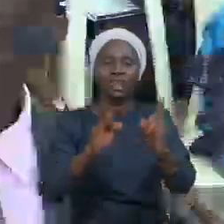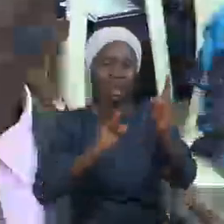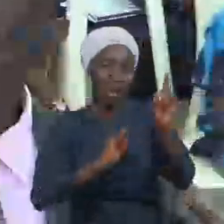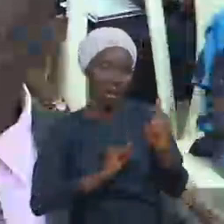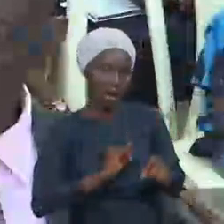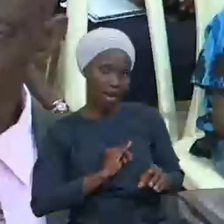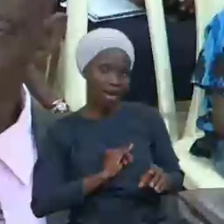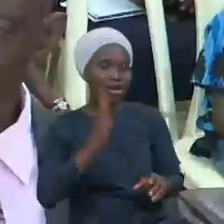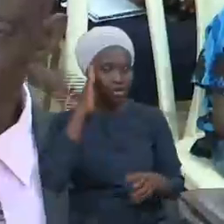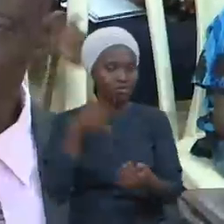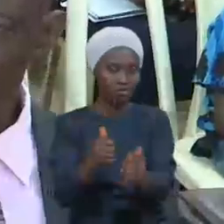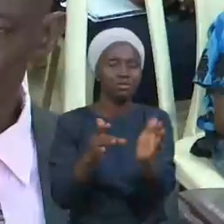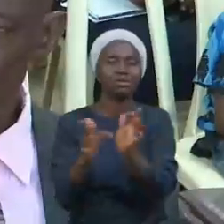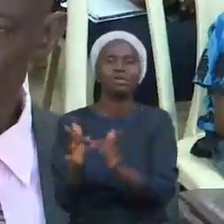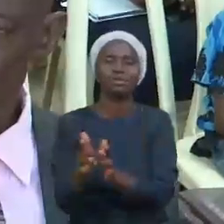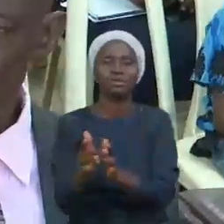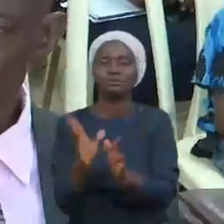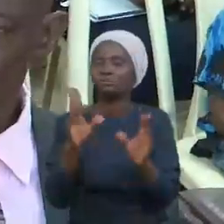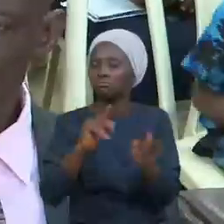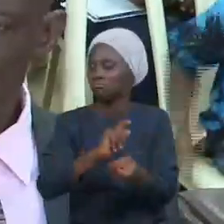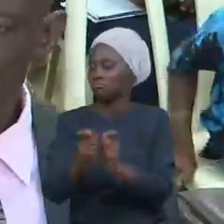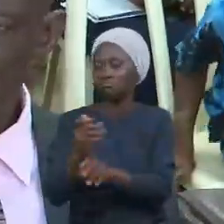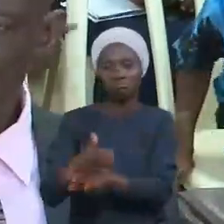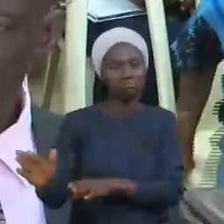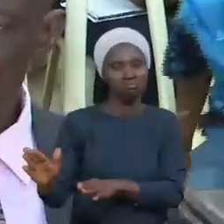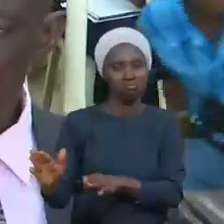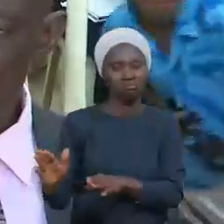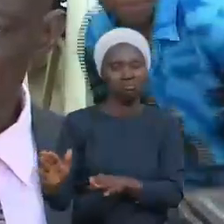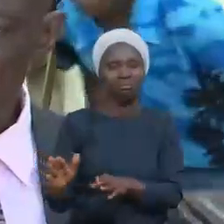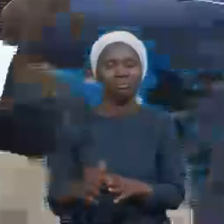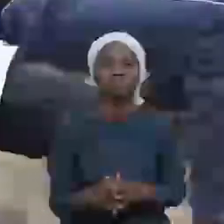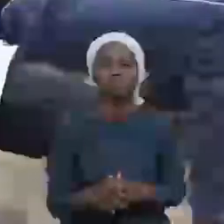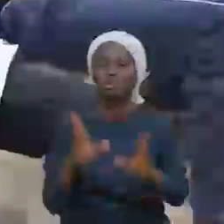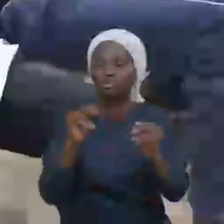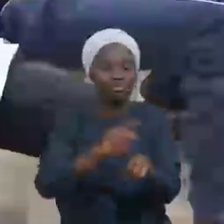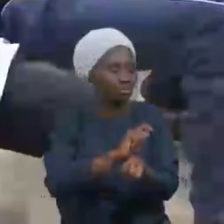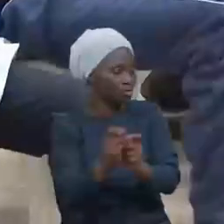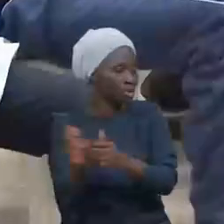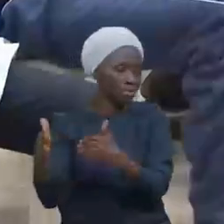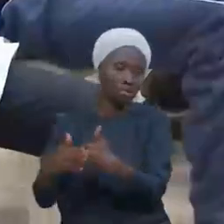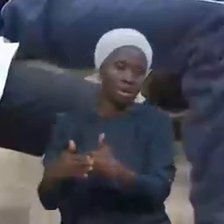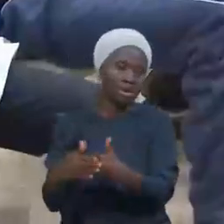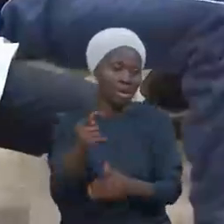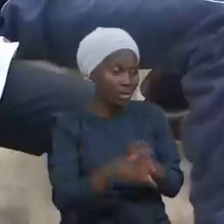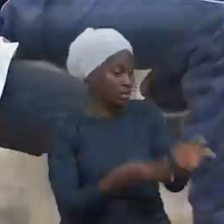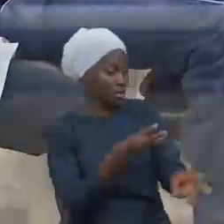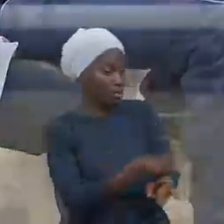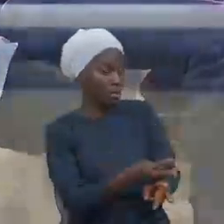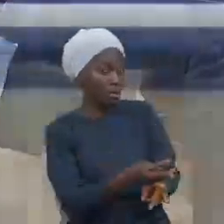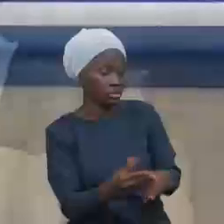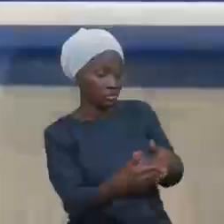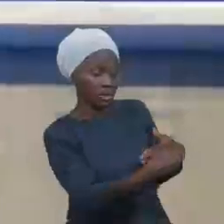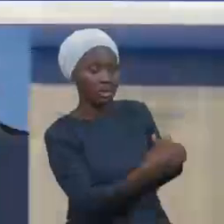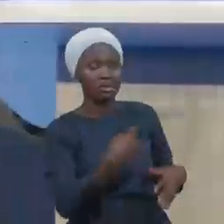Jesus. No turning back, no turning back. The world behind me, no